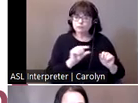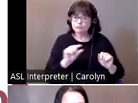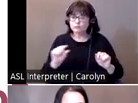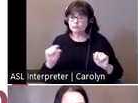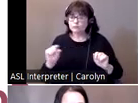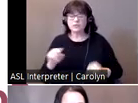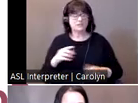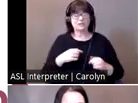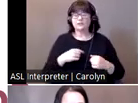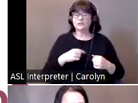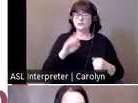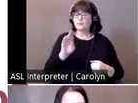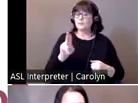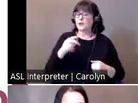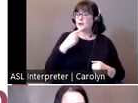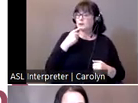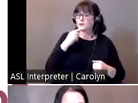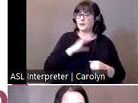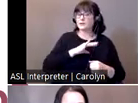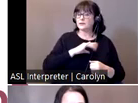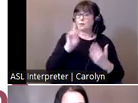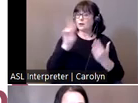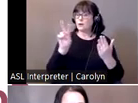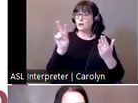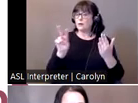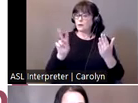and it's so interesting to read everybody's posts.